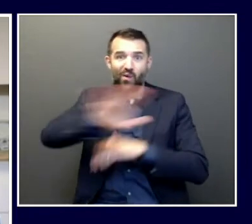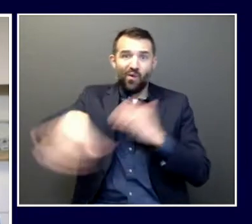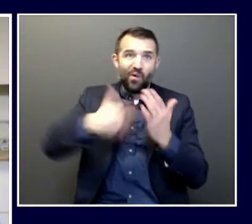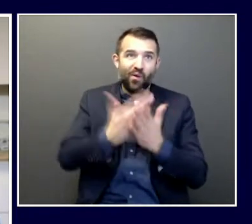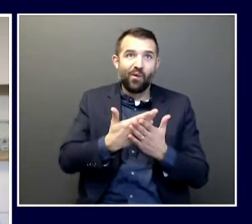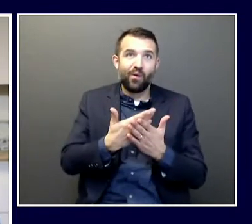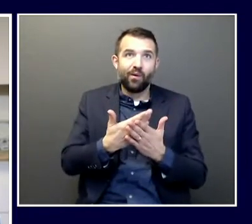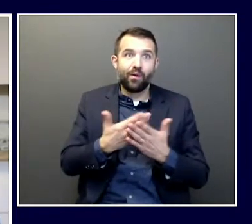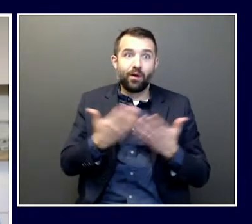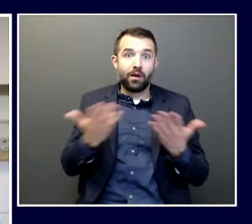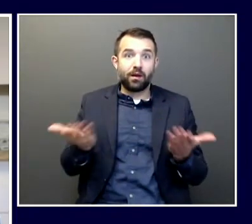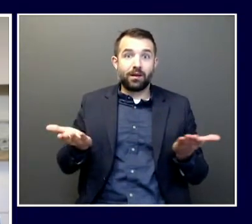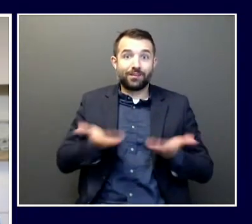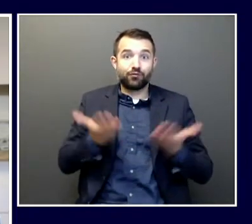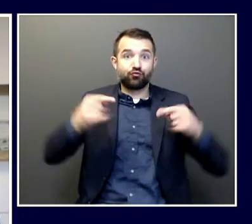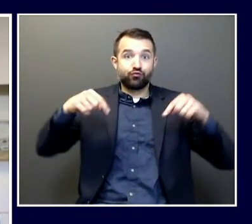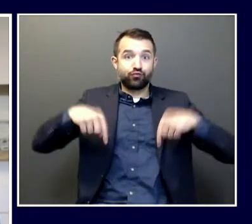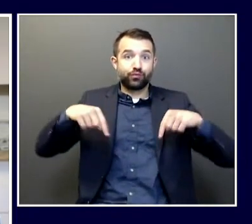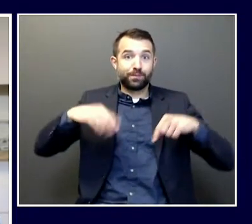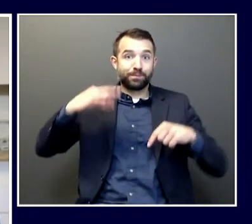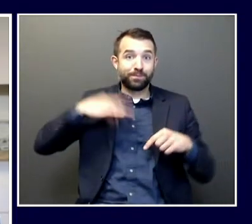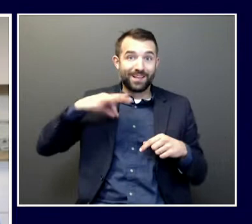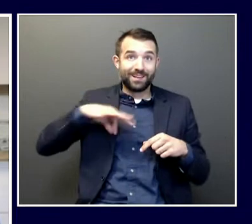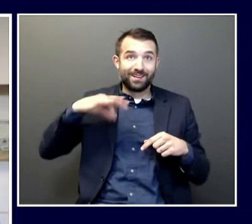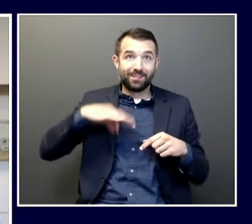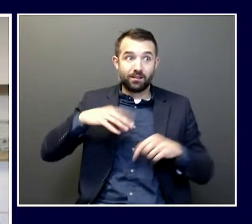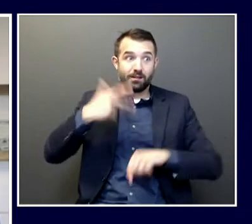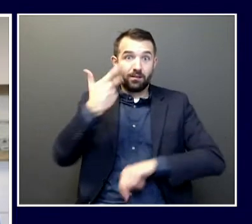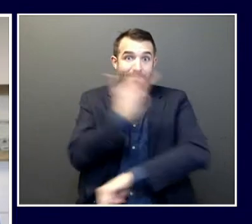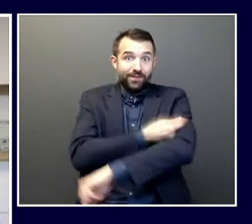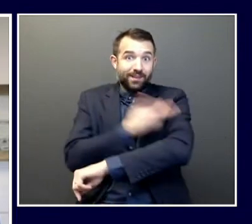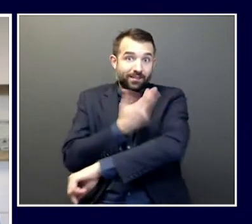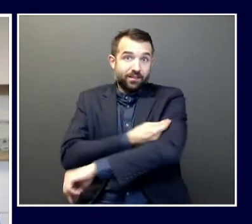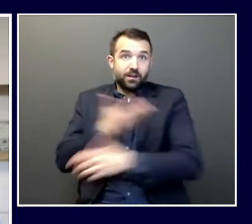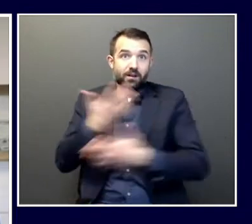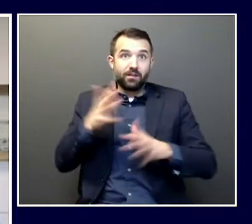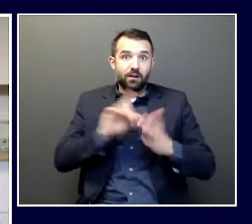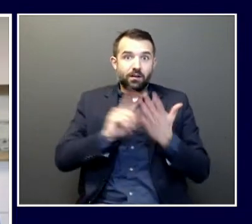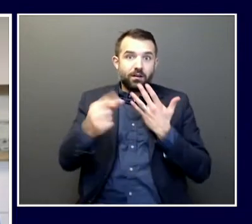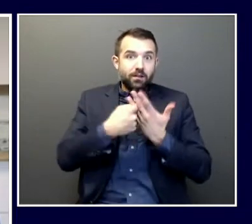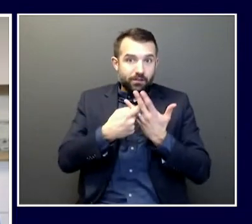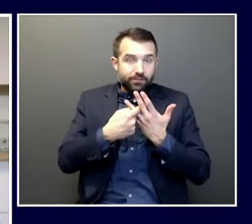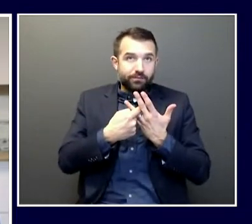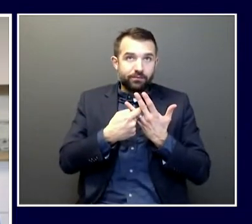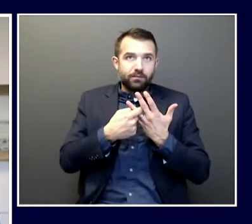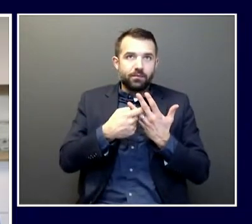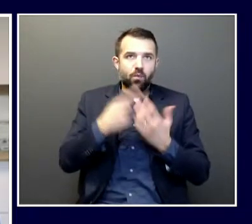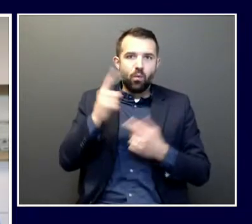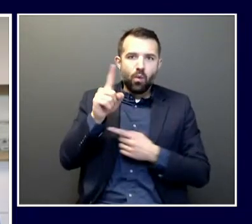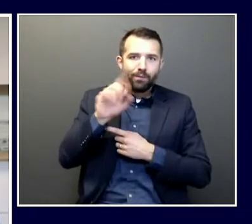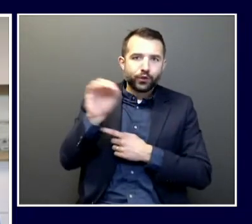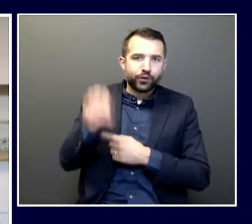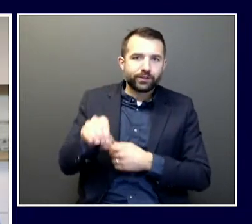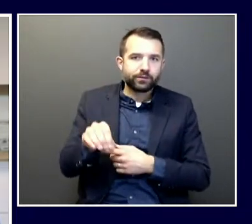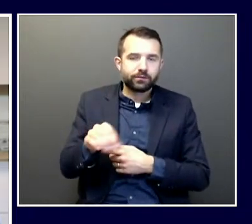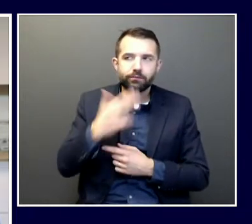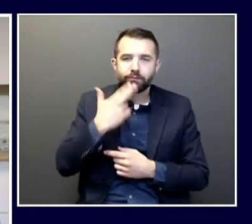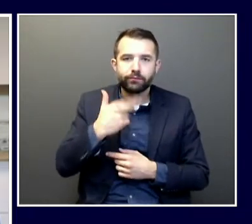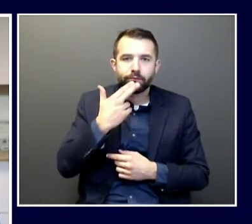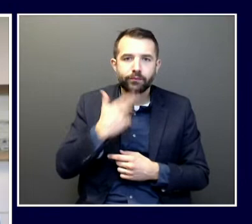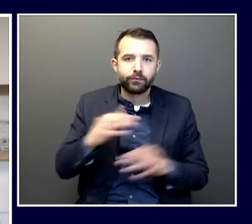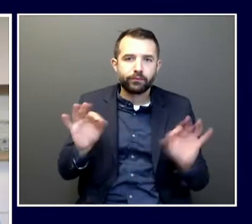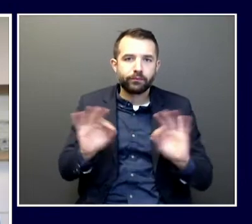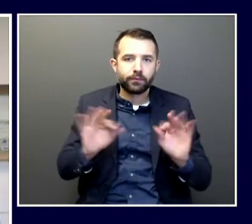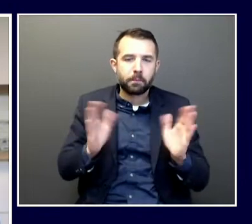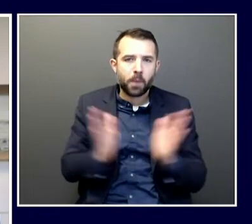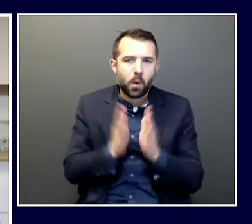Maine who have had a breakthrough case. That's expected, it's mathematically in line with what we would expect to see. And it's not